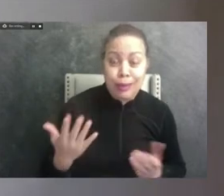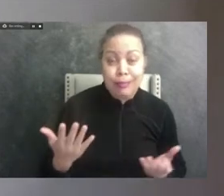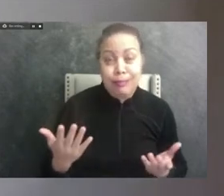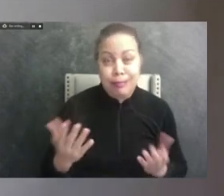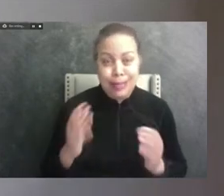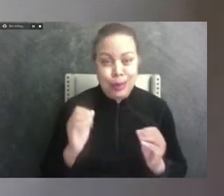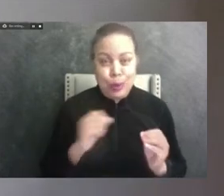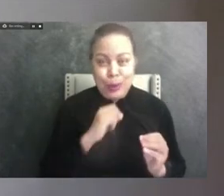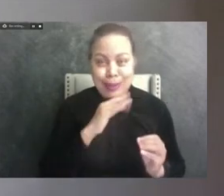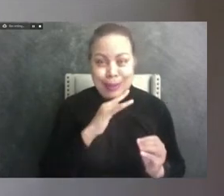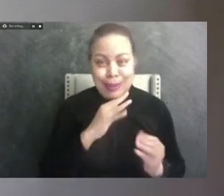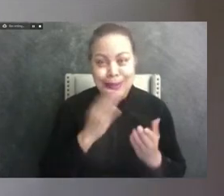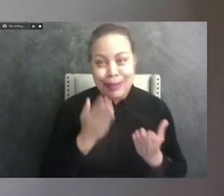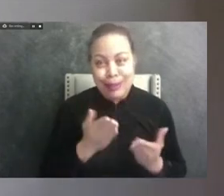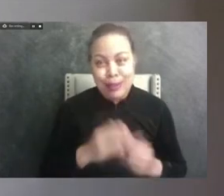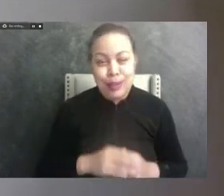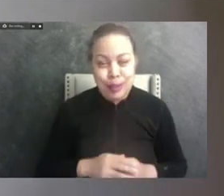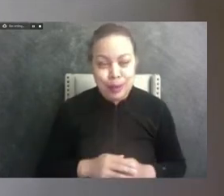no dust.